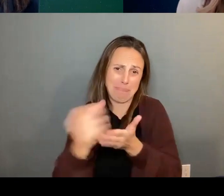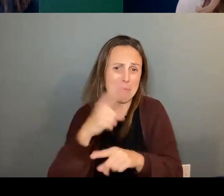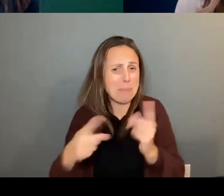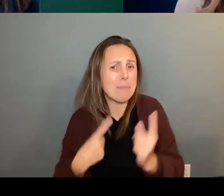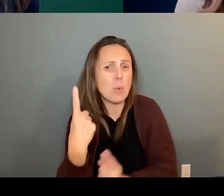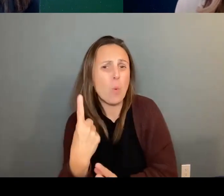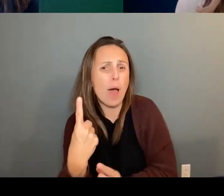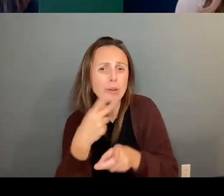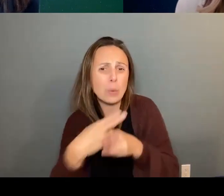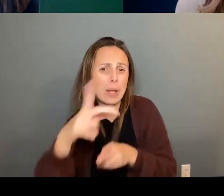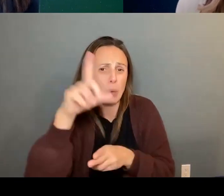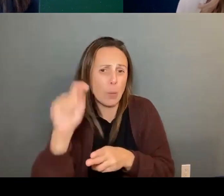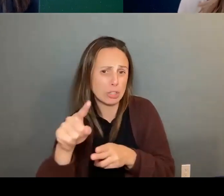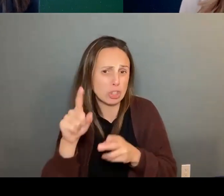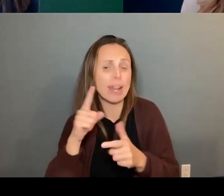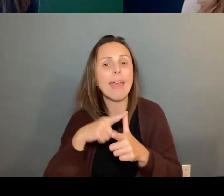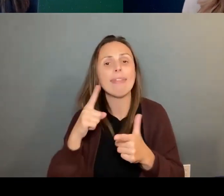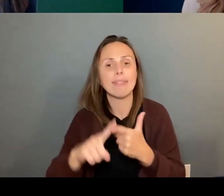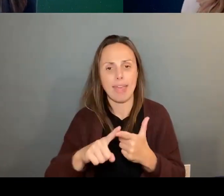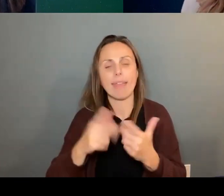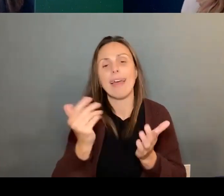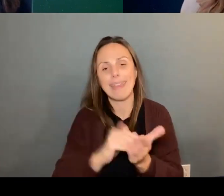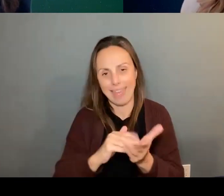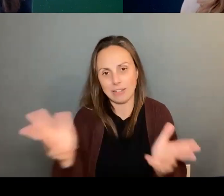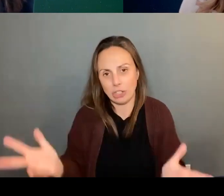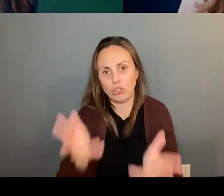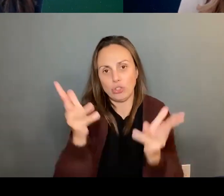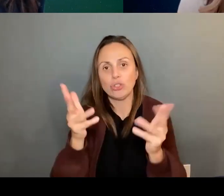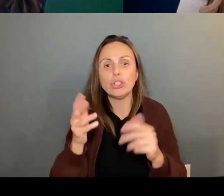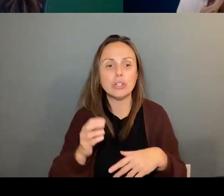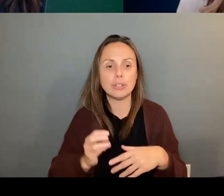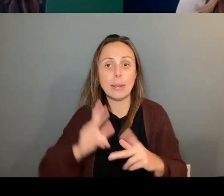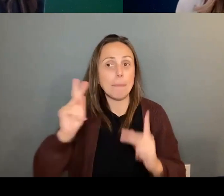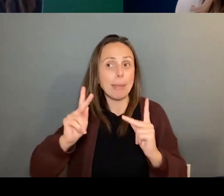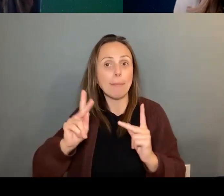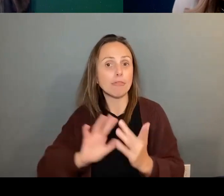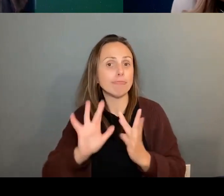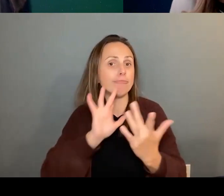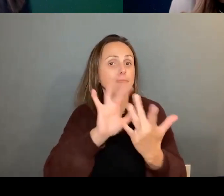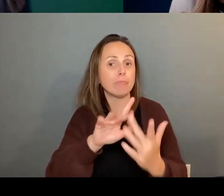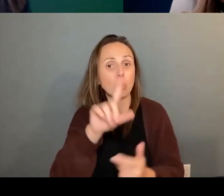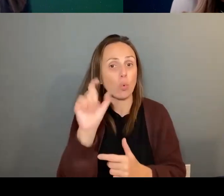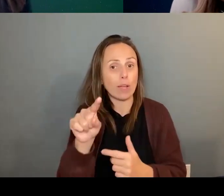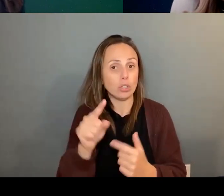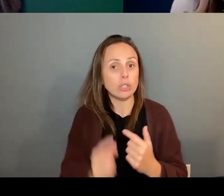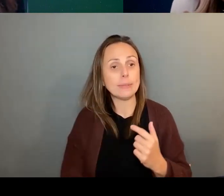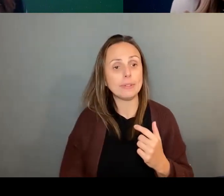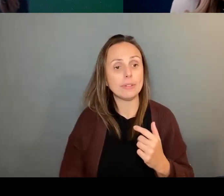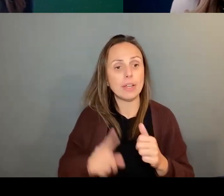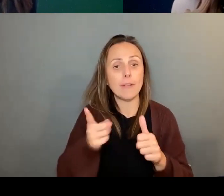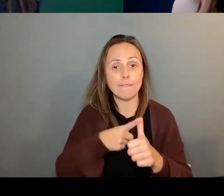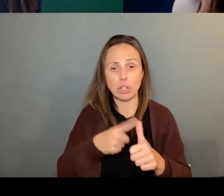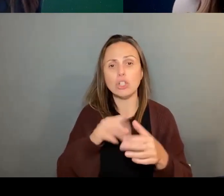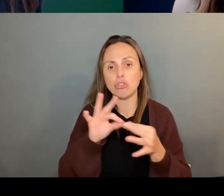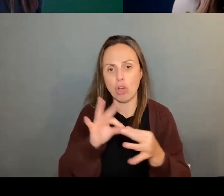do one quick question if we can, and then again, encourage people to reach out. So the question I'm going to ask, first of all,